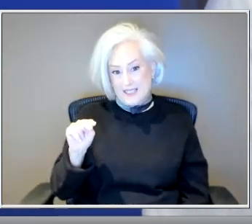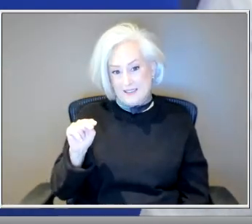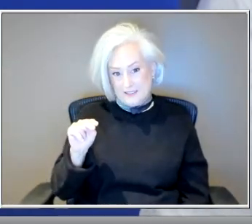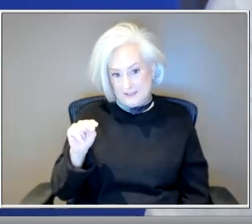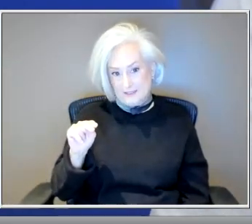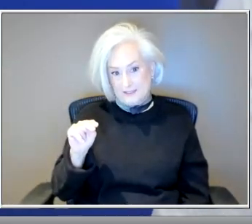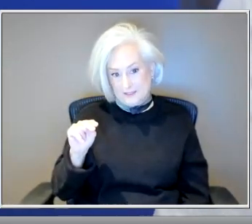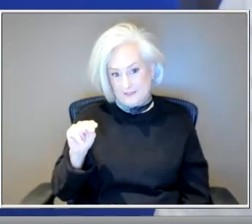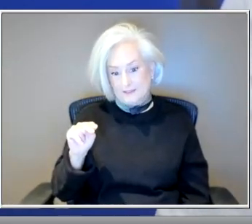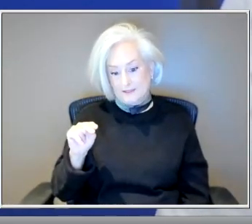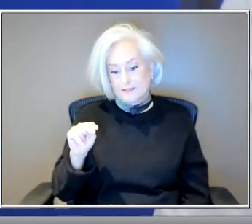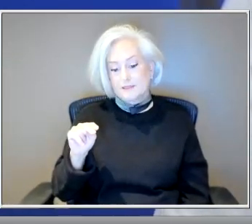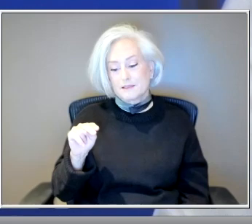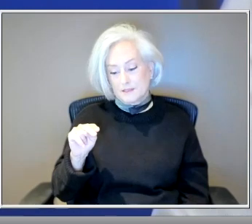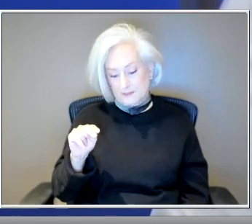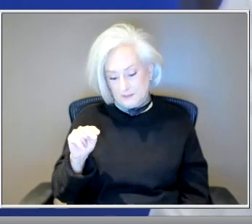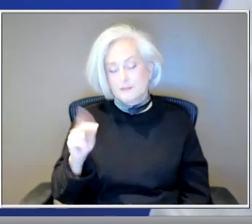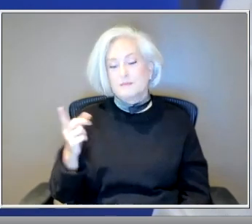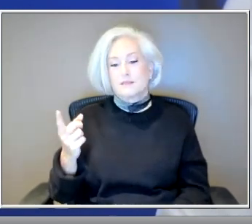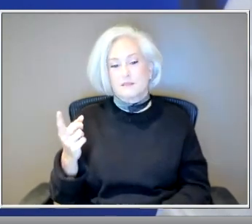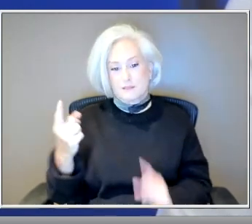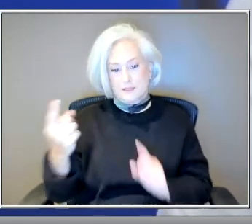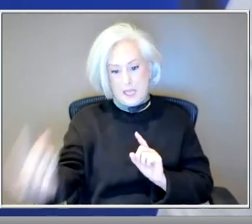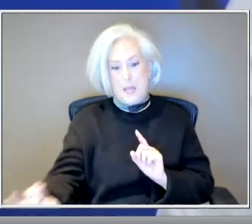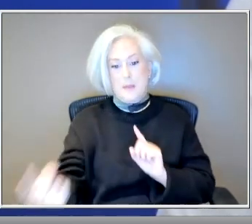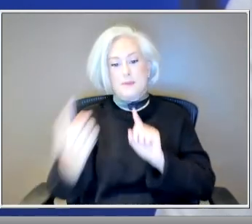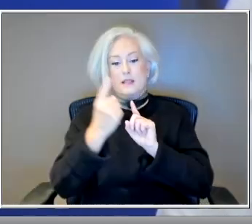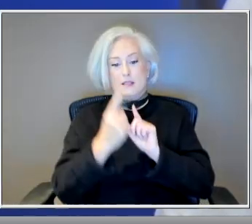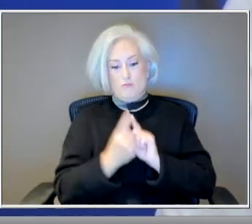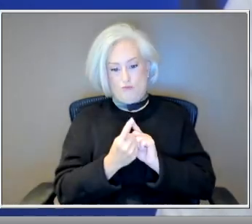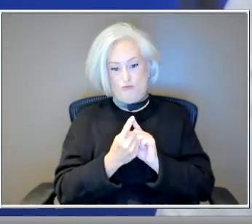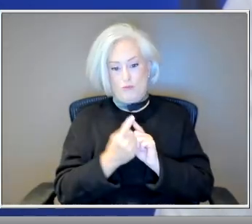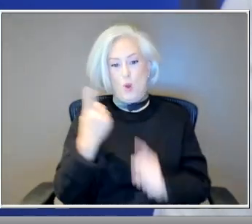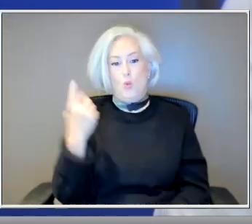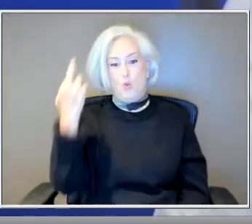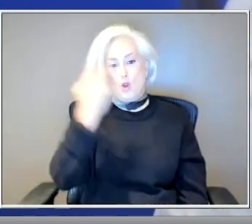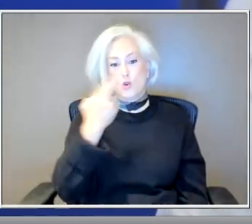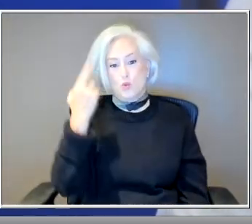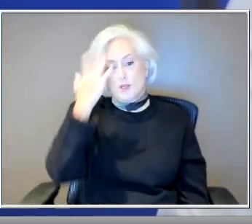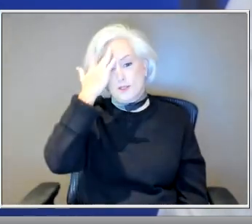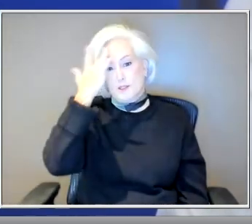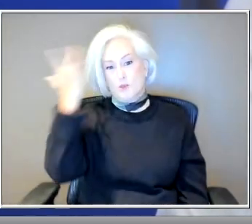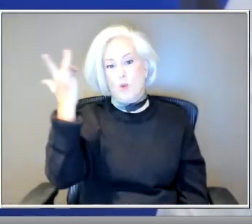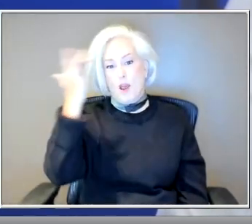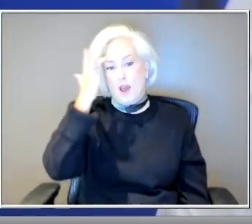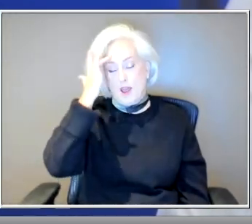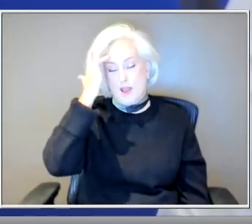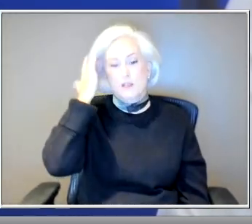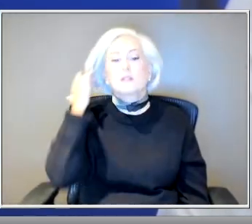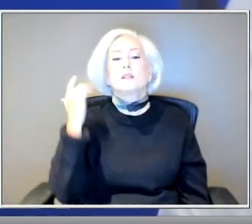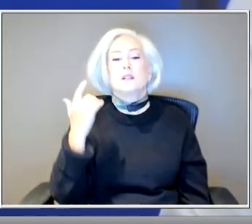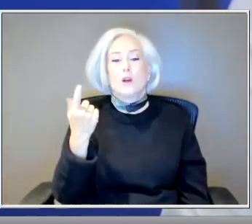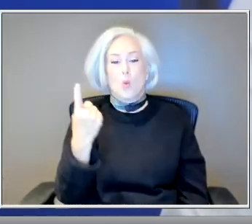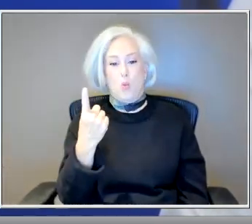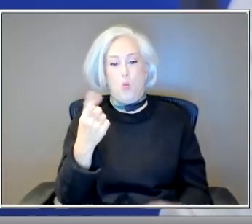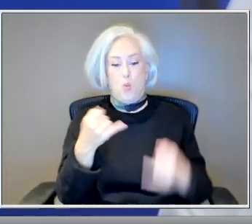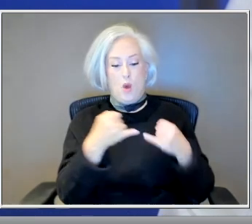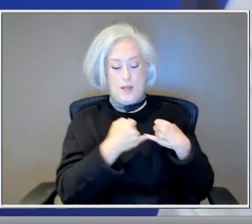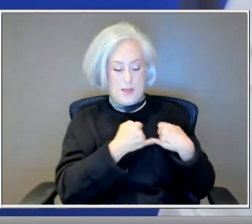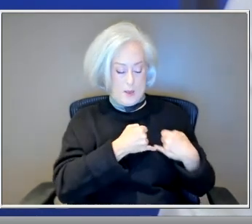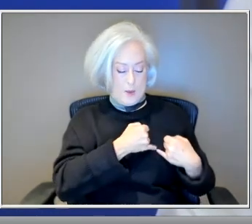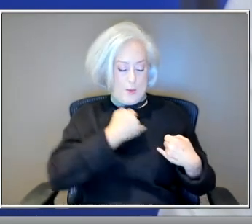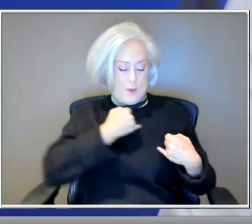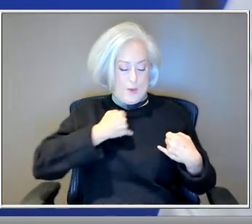presented to me, one of the reasons she came to see me was because she had, one of the leads was having issues.